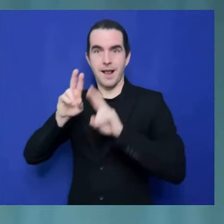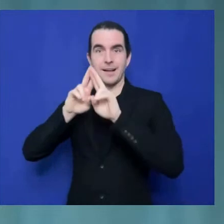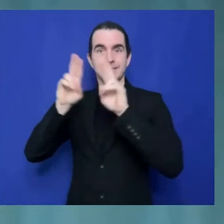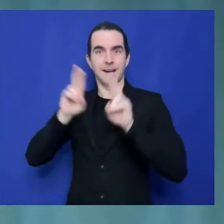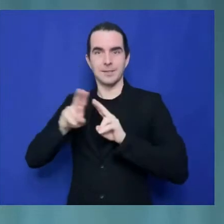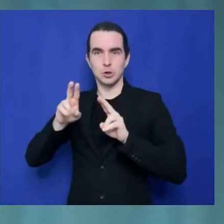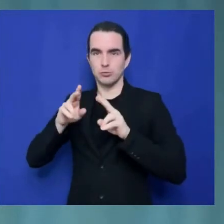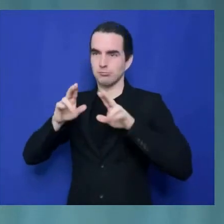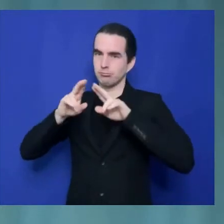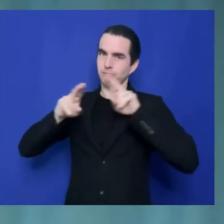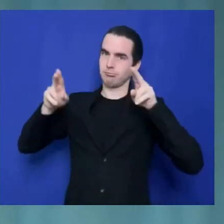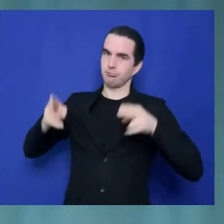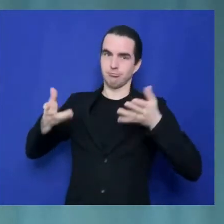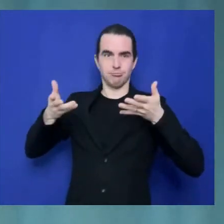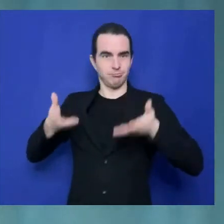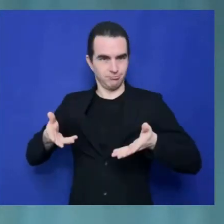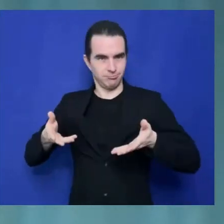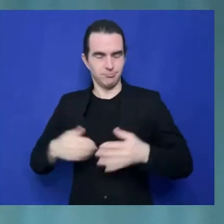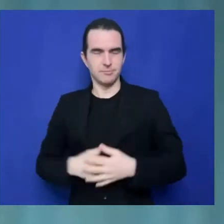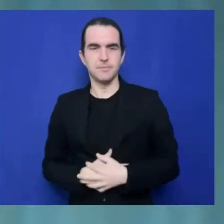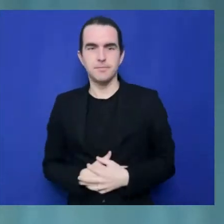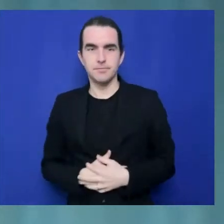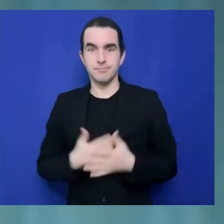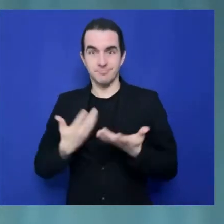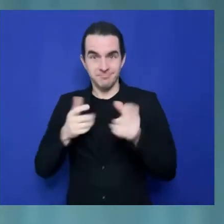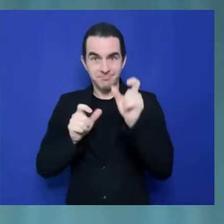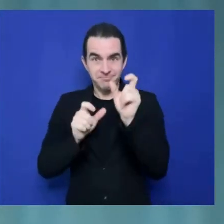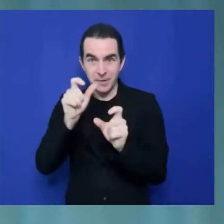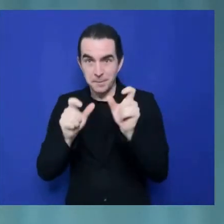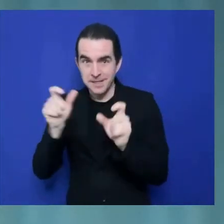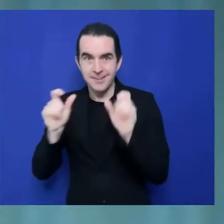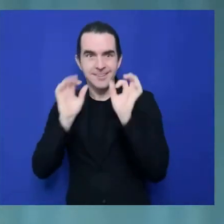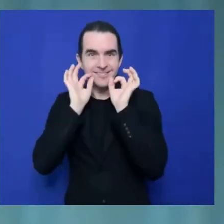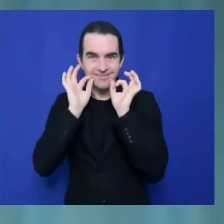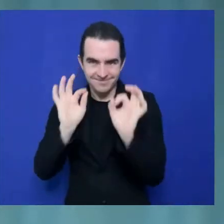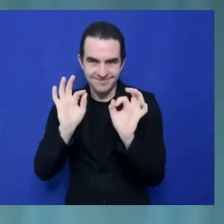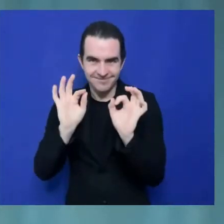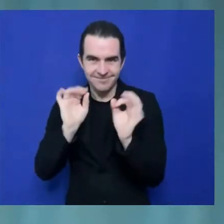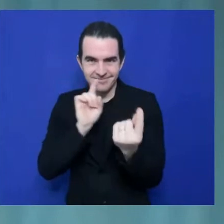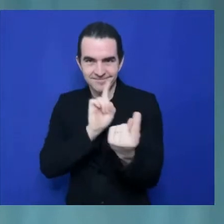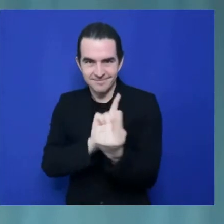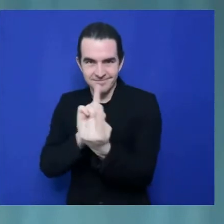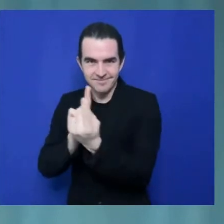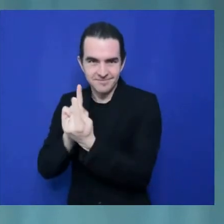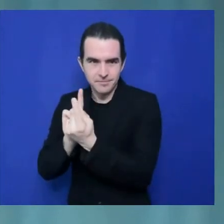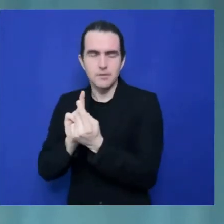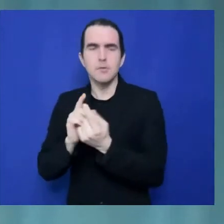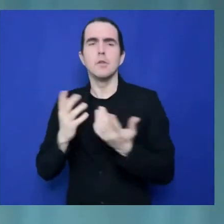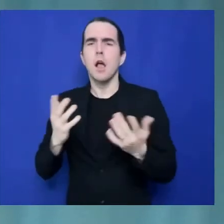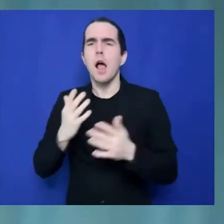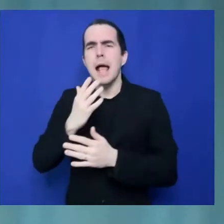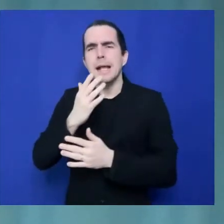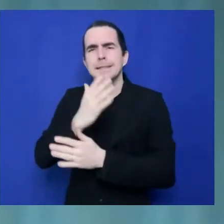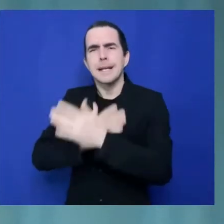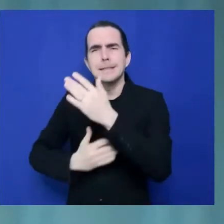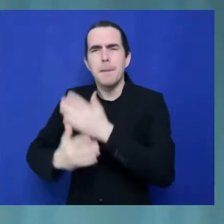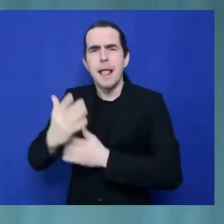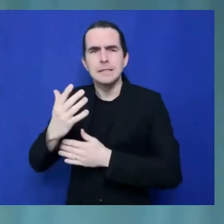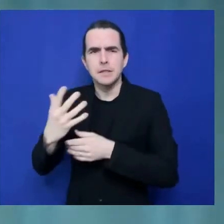and so much more. It's also a priority that has always been and continues to be close to my